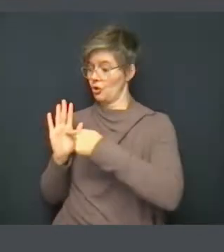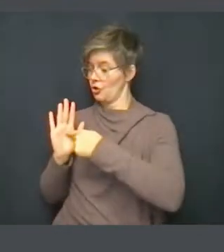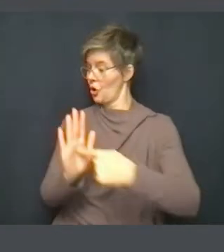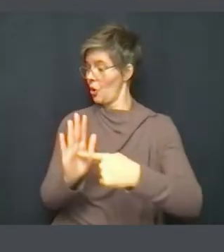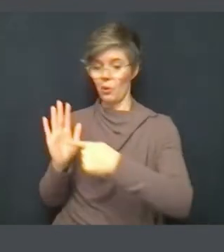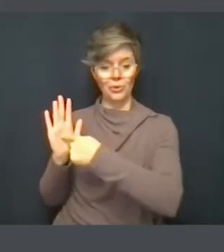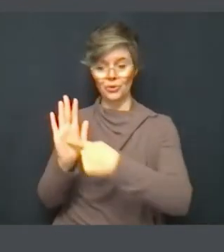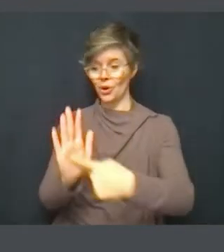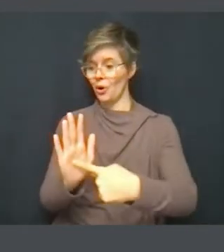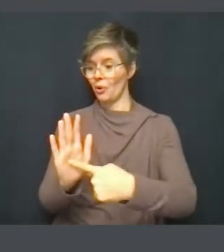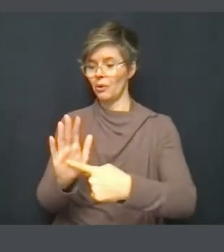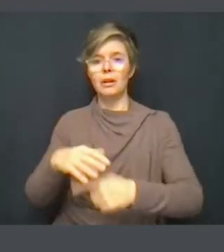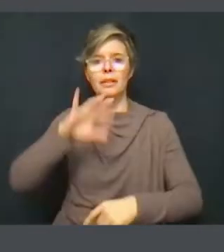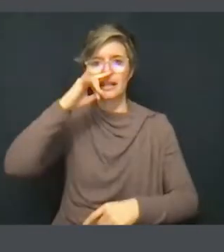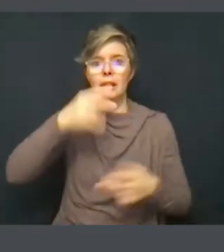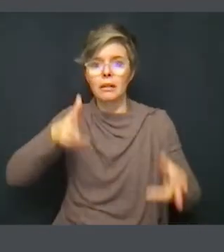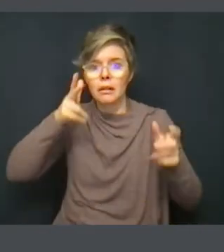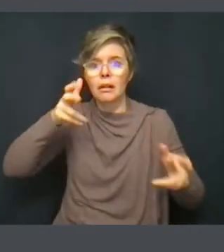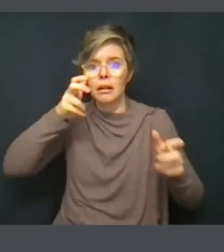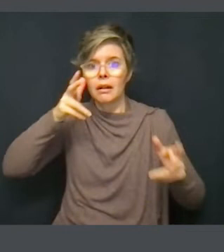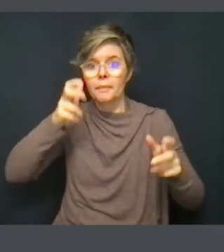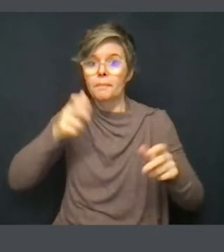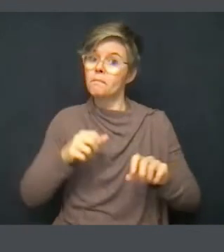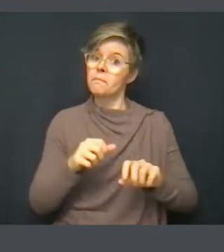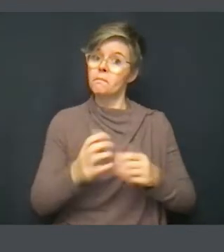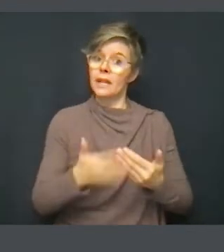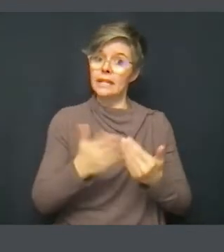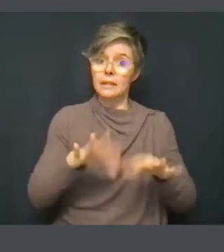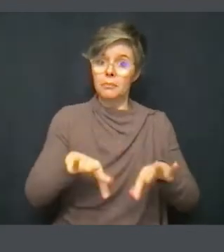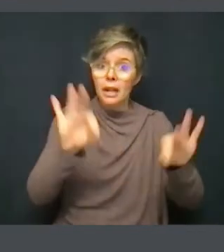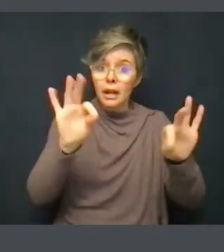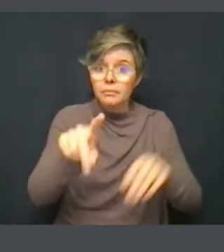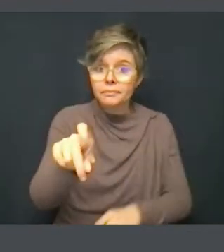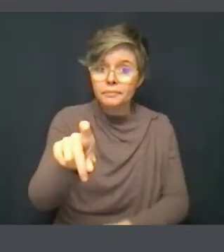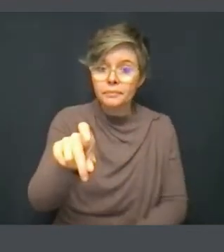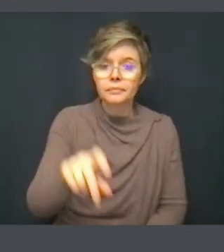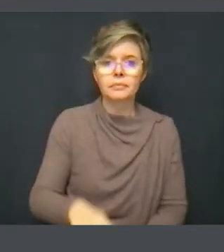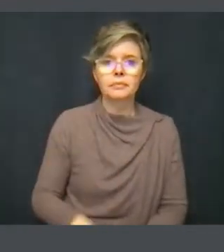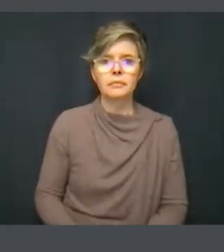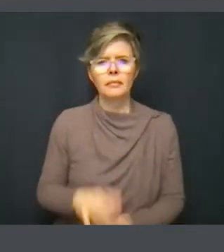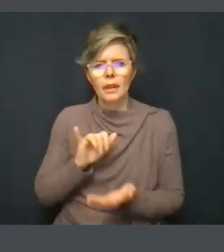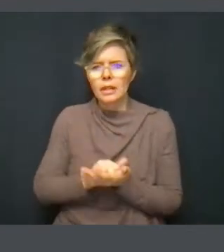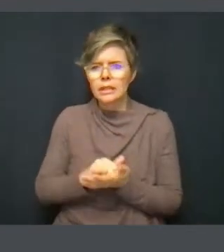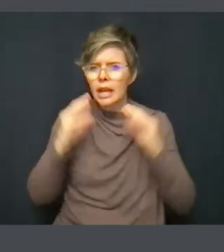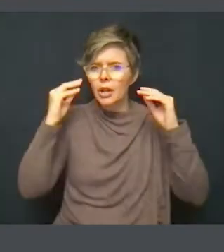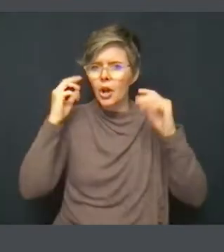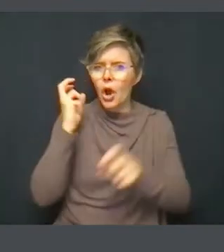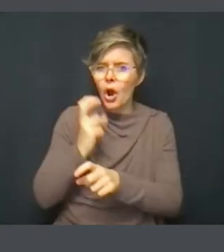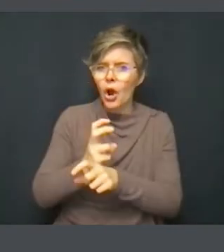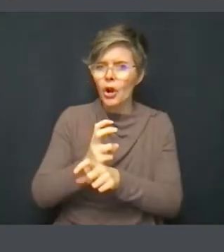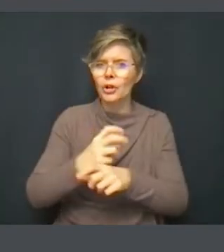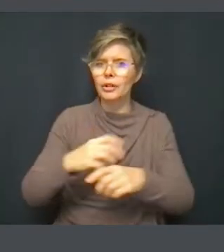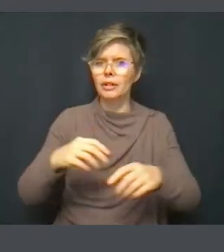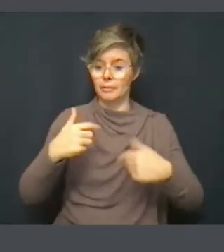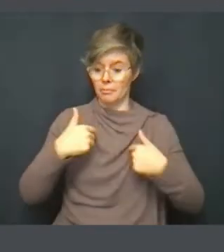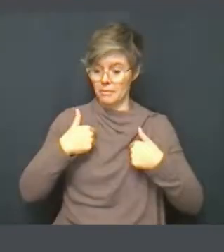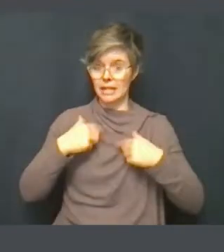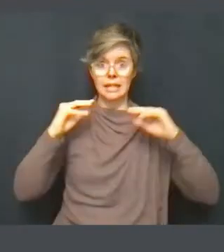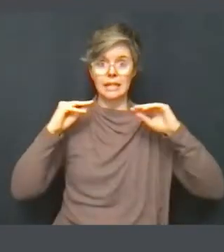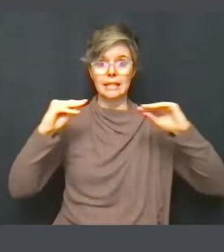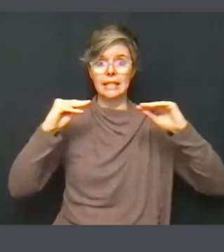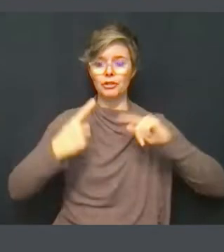really hard for the kid to learn that task, right? Is it really easy for you to teach, or is it really hard for you to teach? That's the learning potential piece.